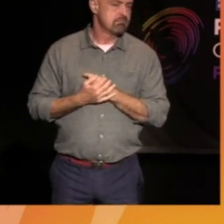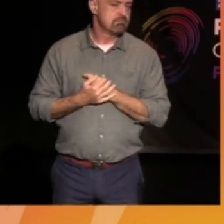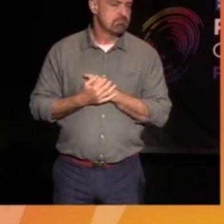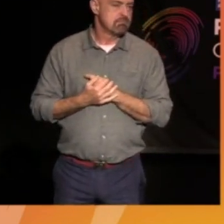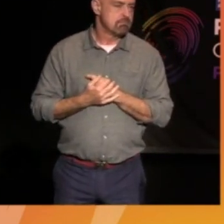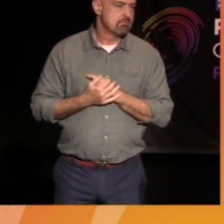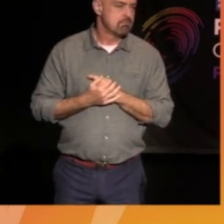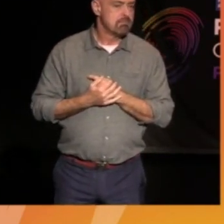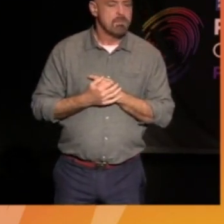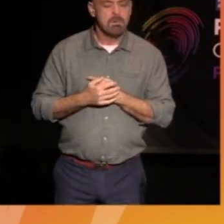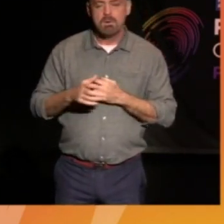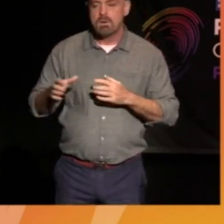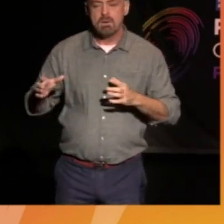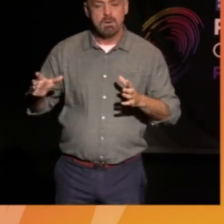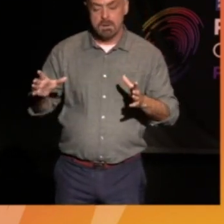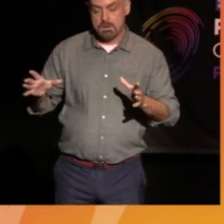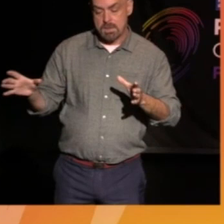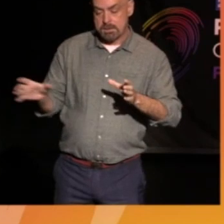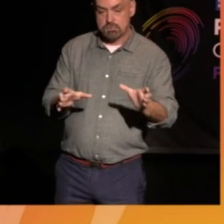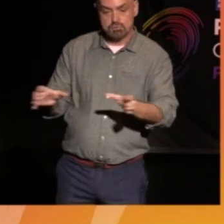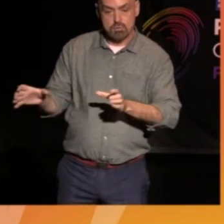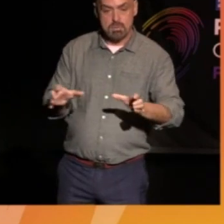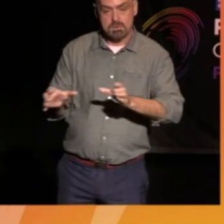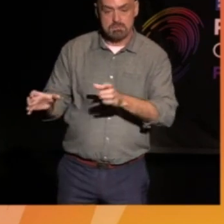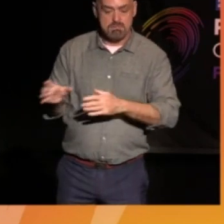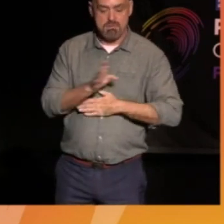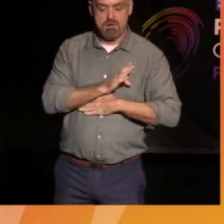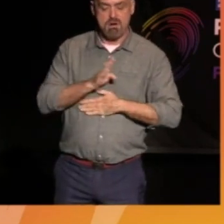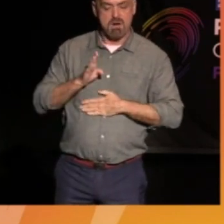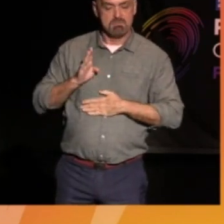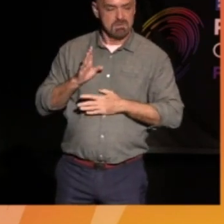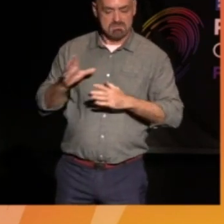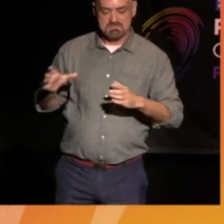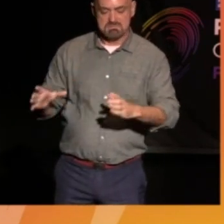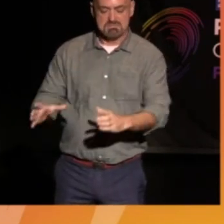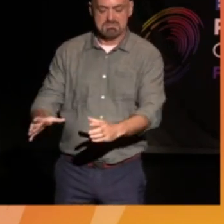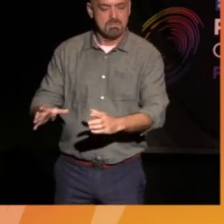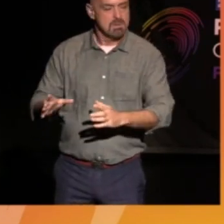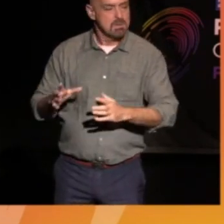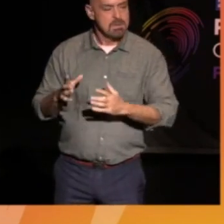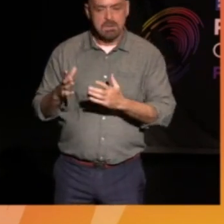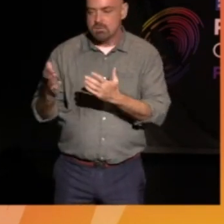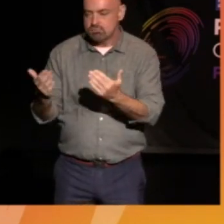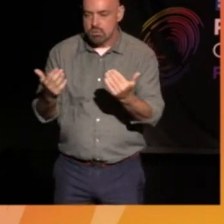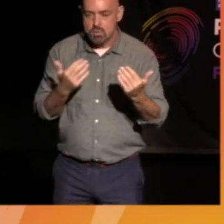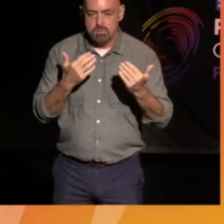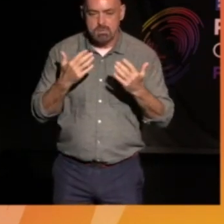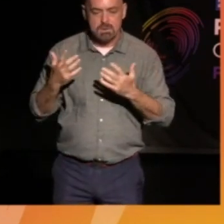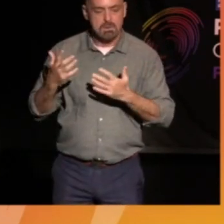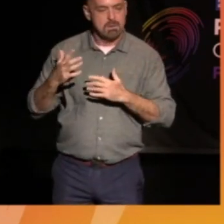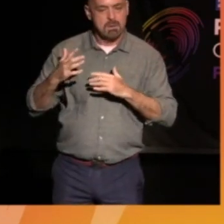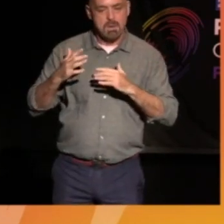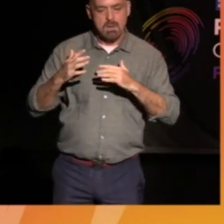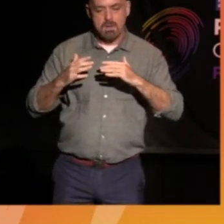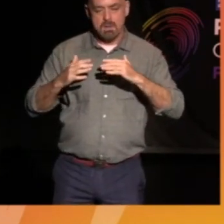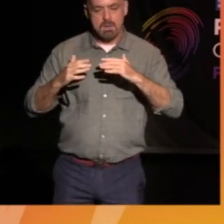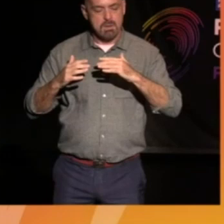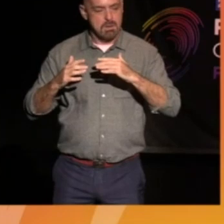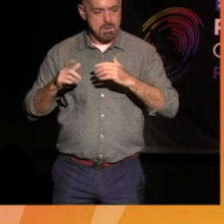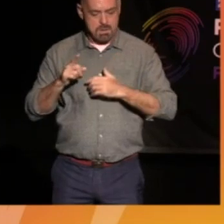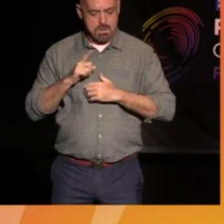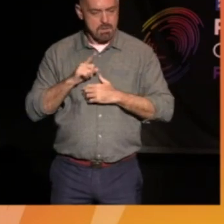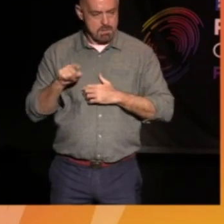armed forces or army, because then recruitment is not possible up to the age of 18, for example. That